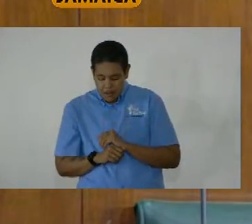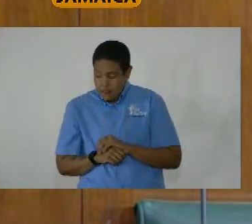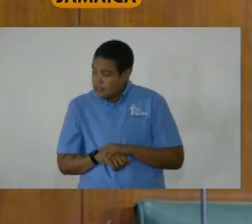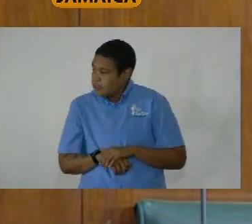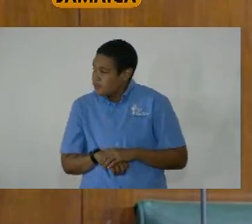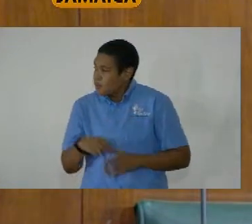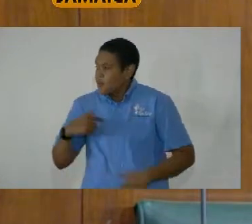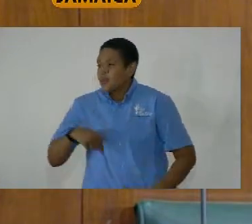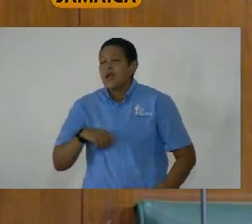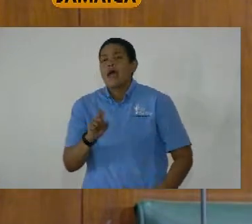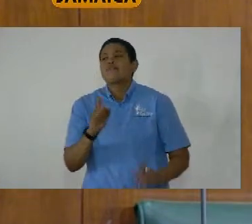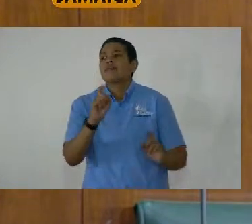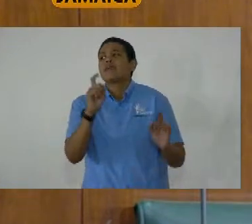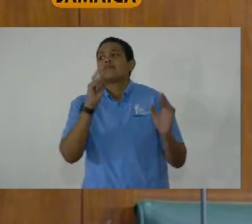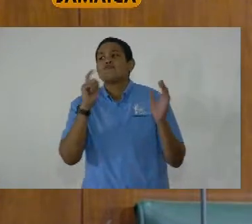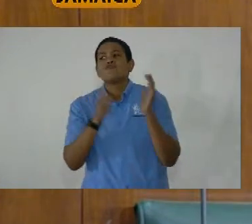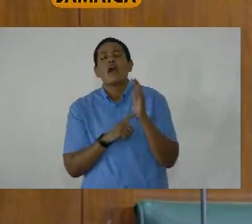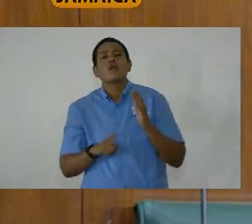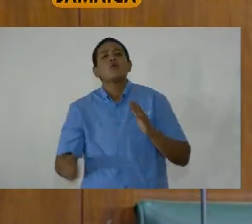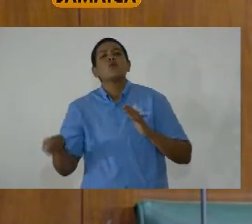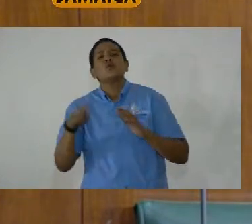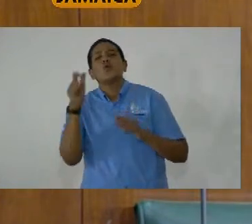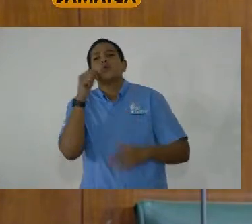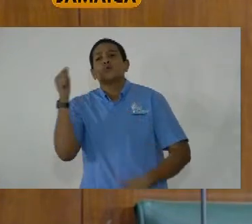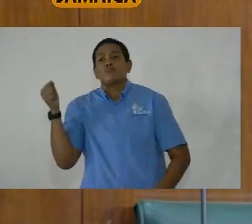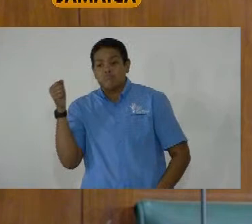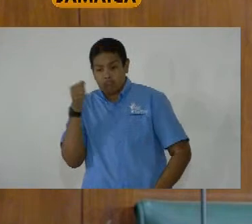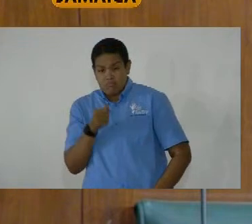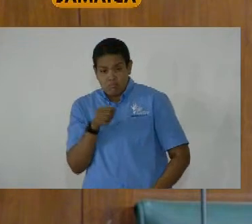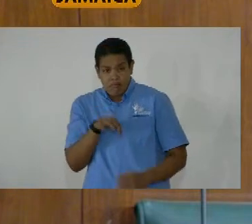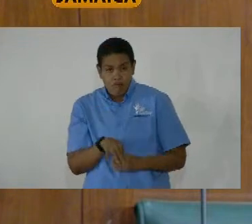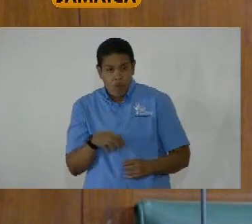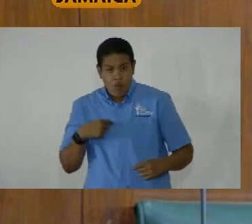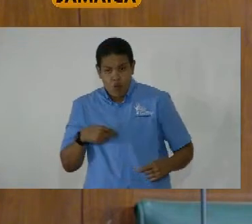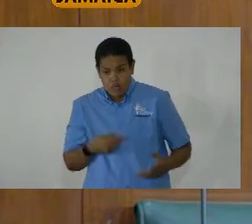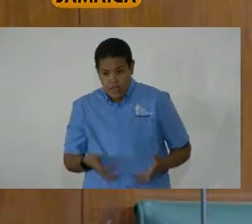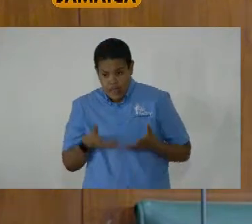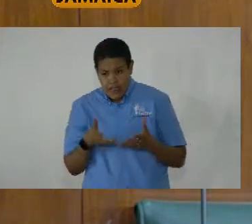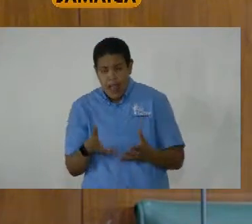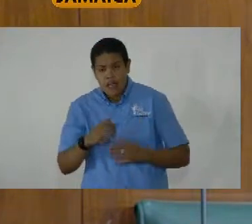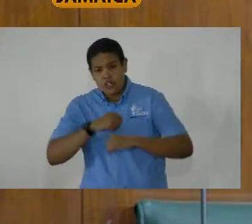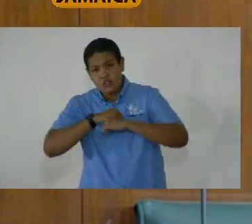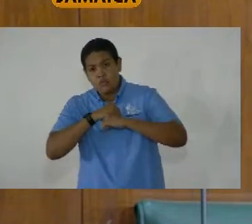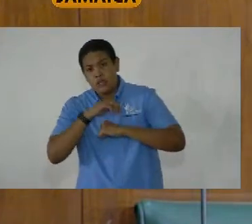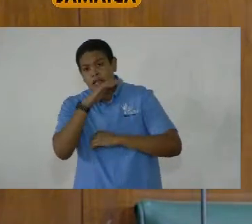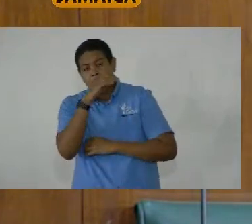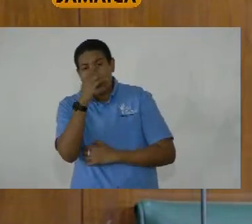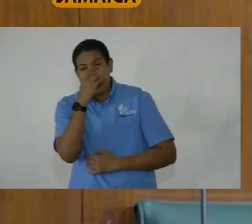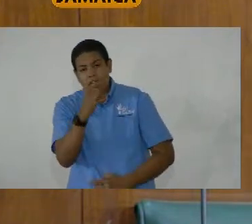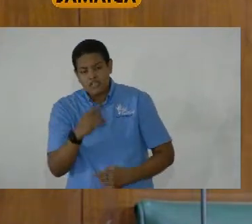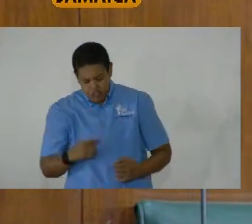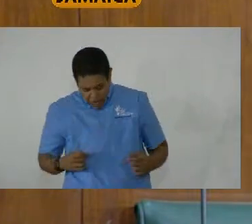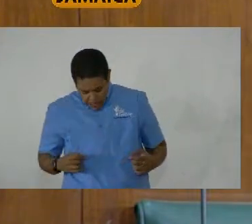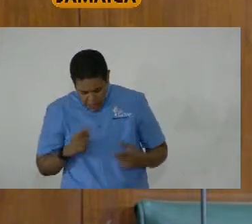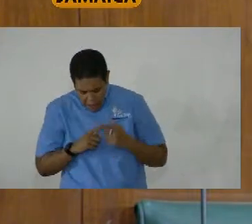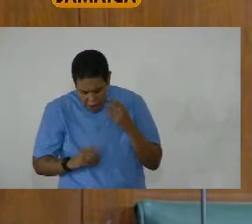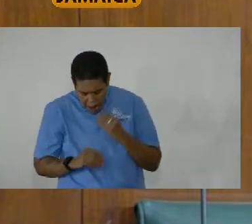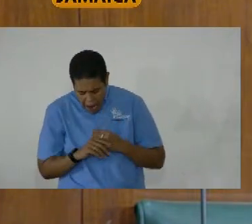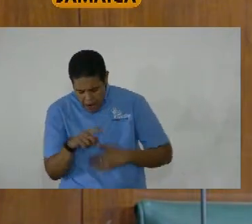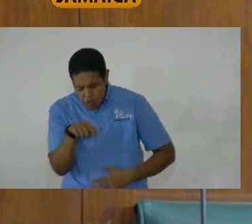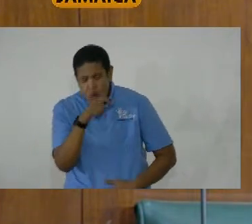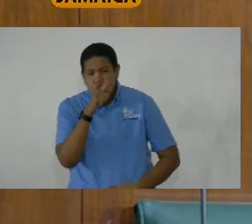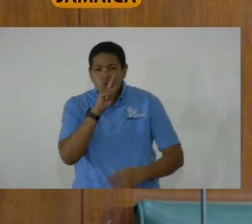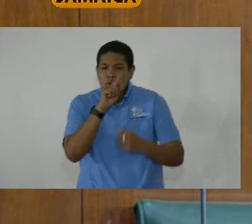we have to give recognition to those who send us here to protect their interests and those who